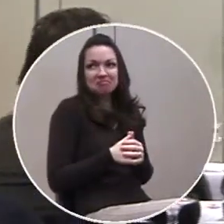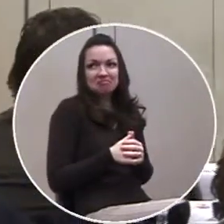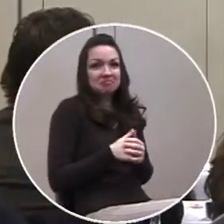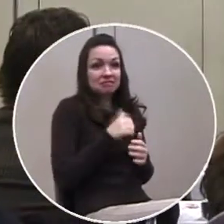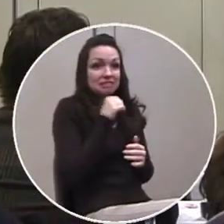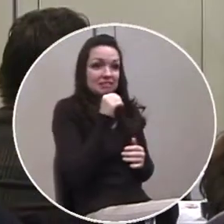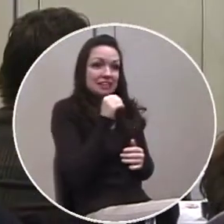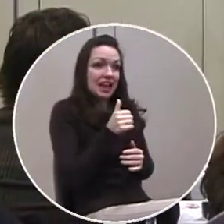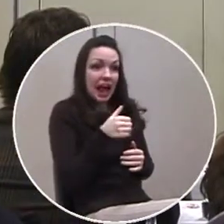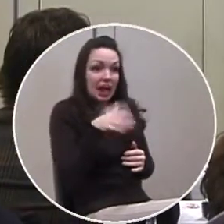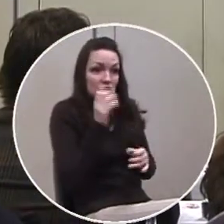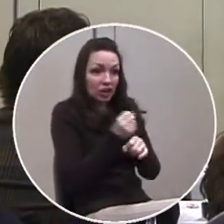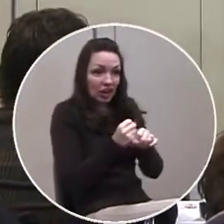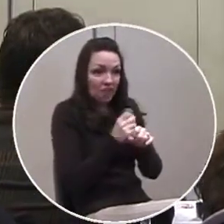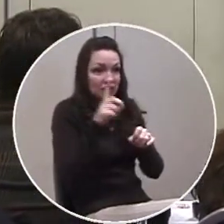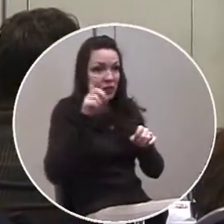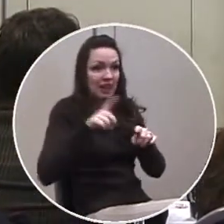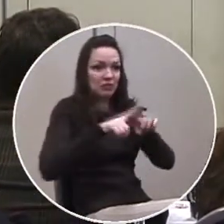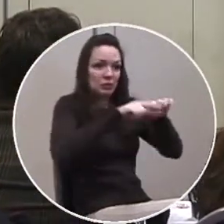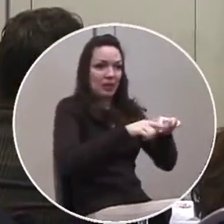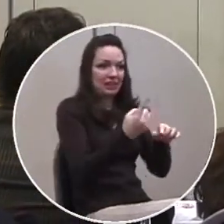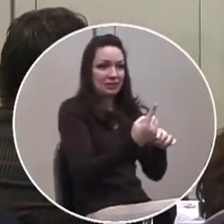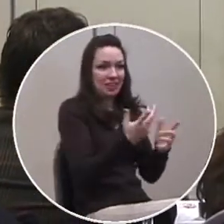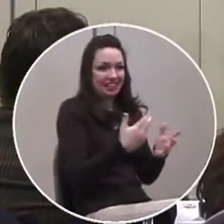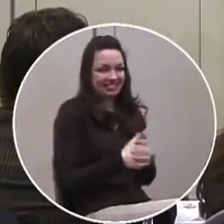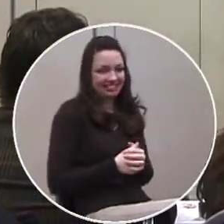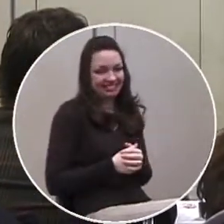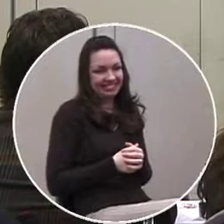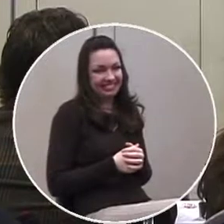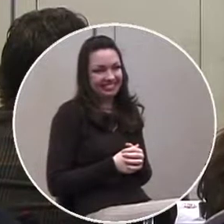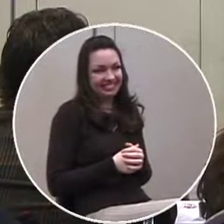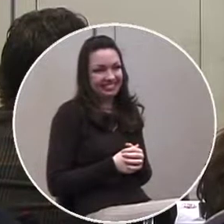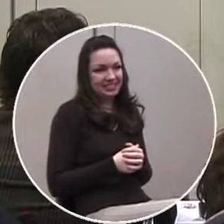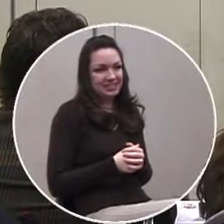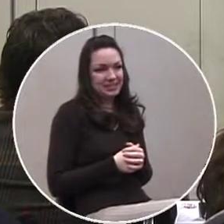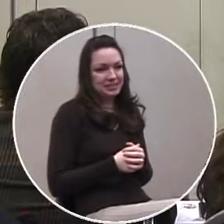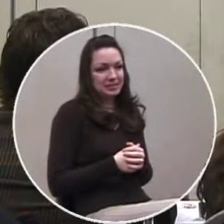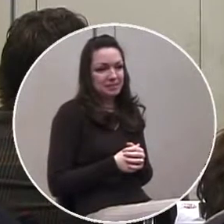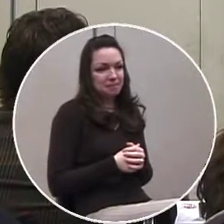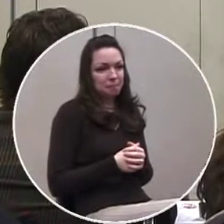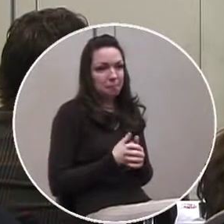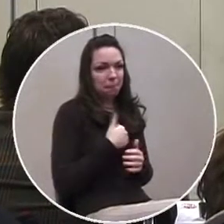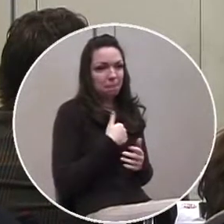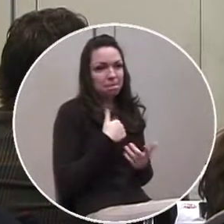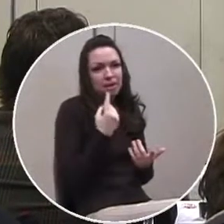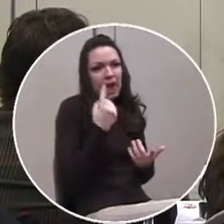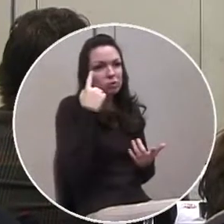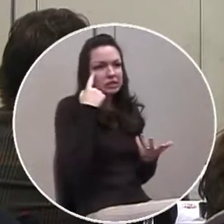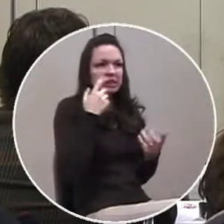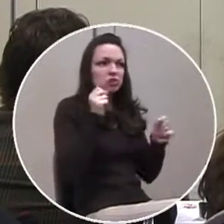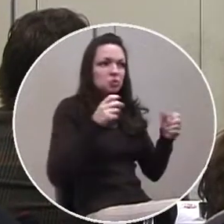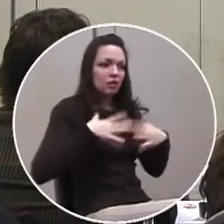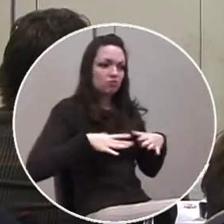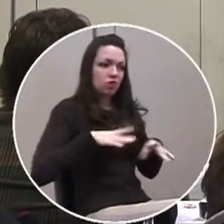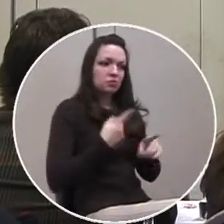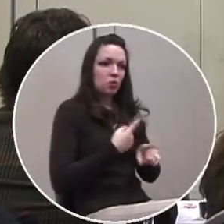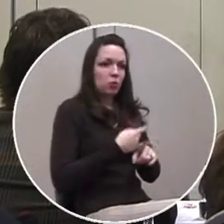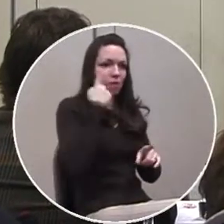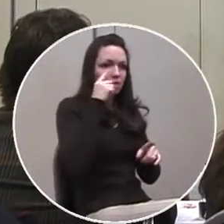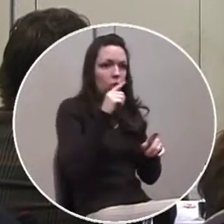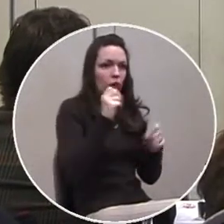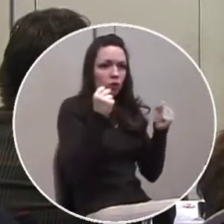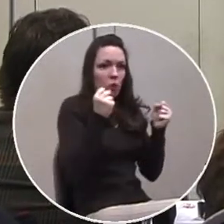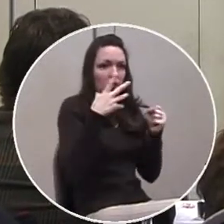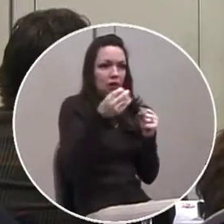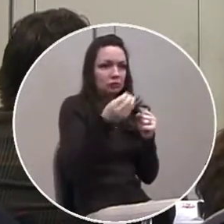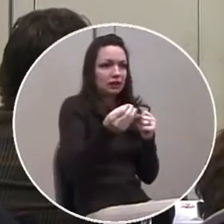don't drink coffee, I got to rely on something. So, and I always figure you can dress for cold weather. There's only a